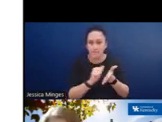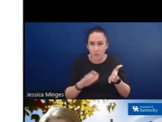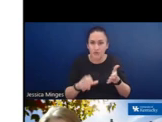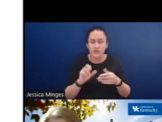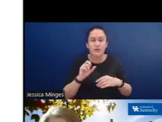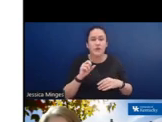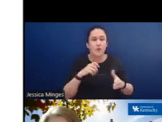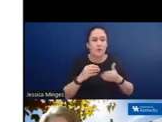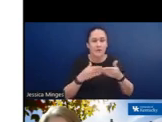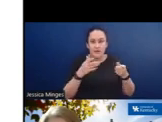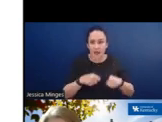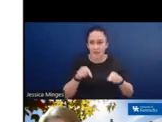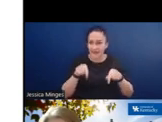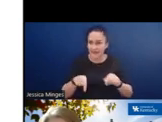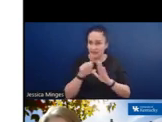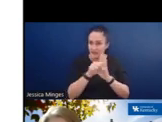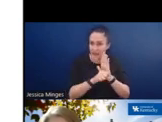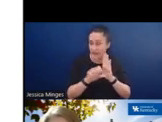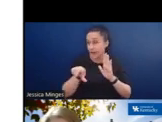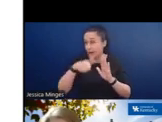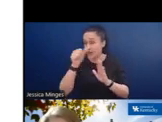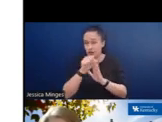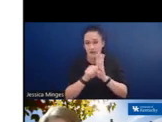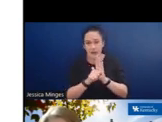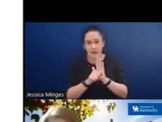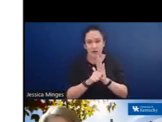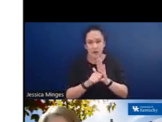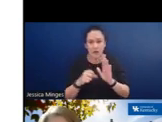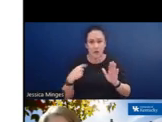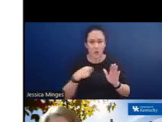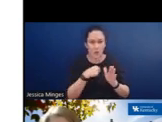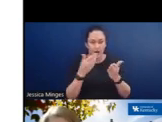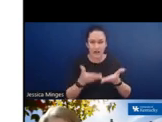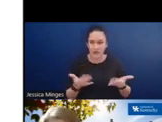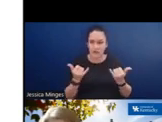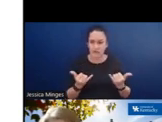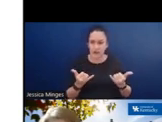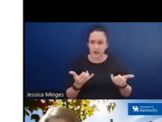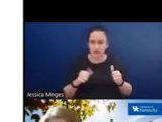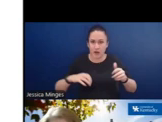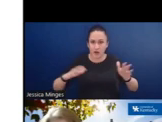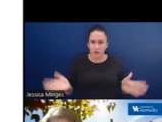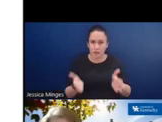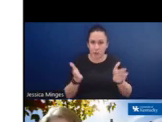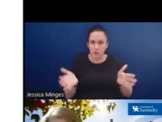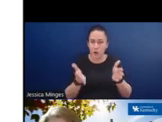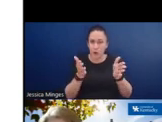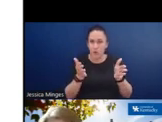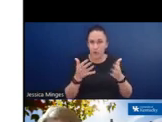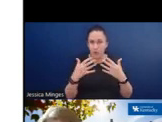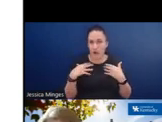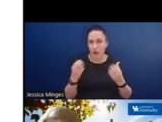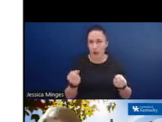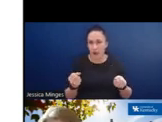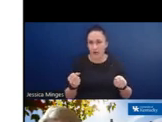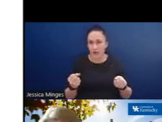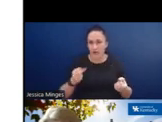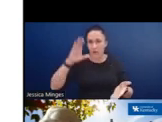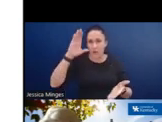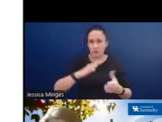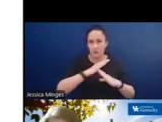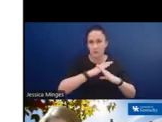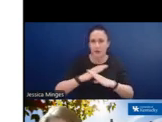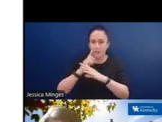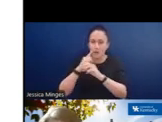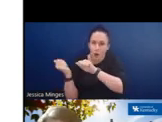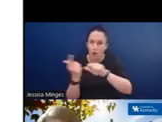state and some of the other states, that I think that we are here today to try to promote health and reduce barriers for all